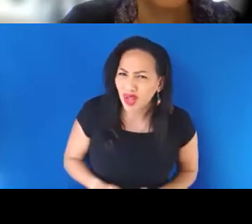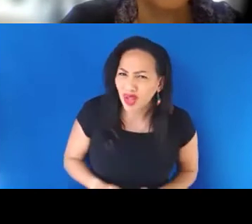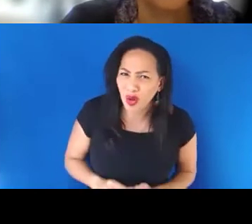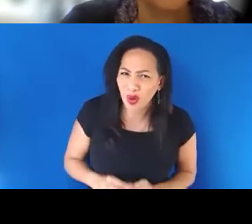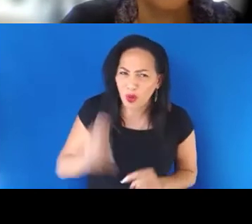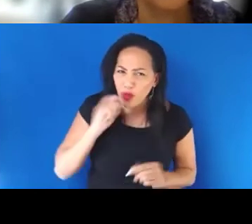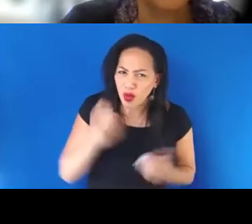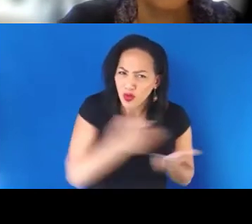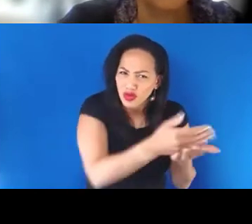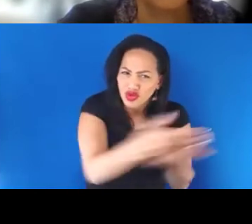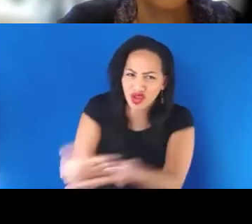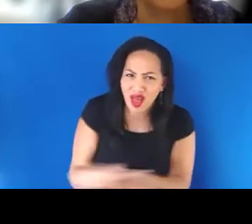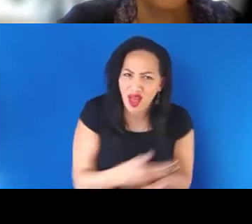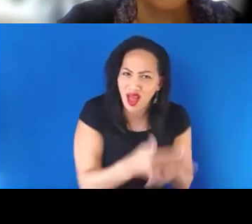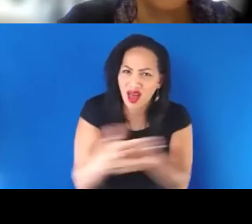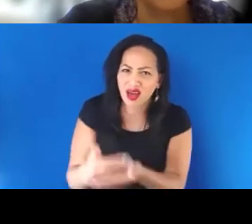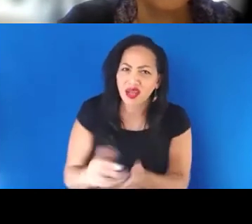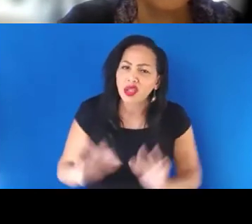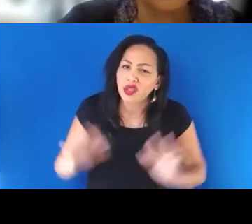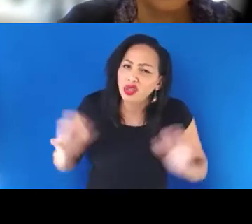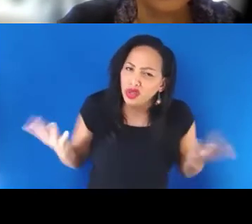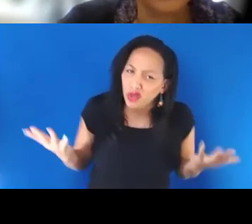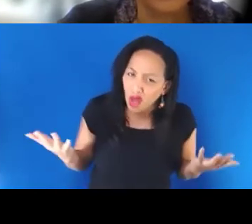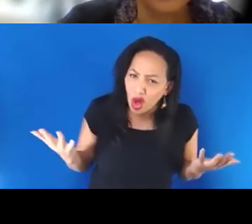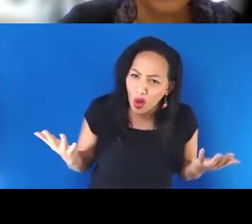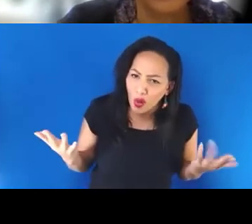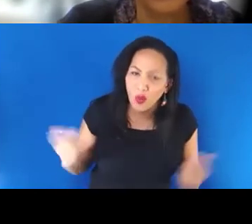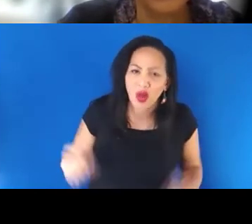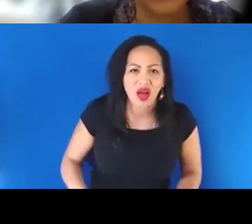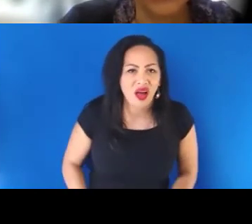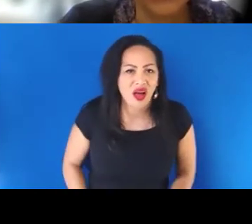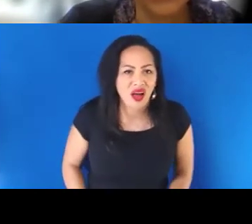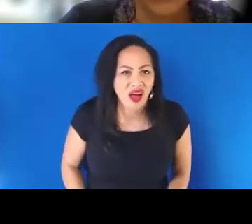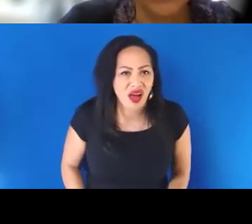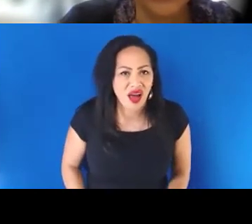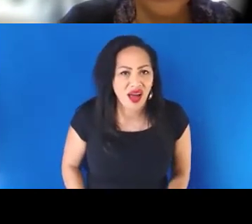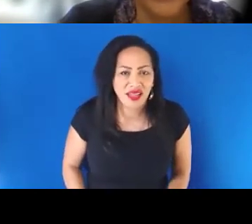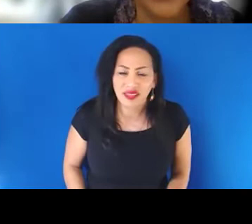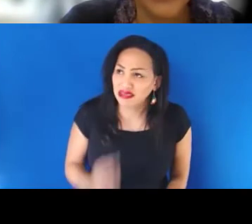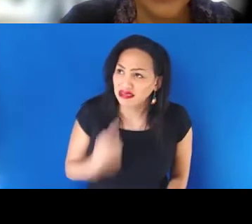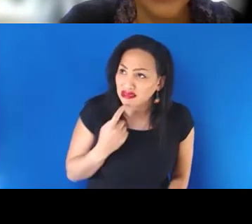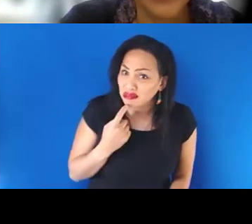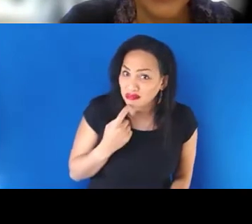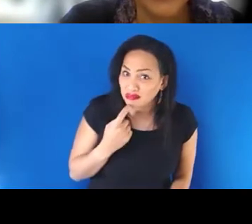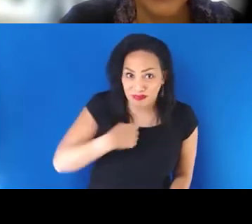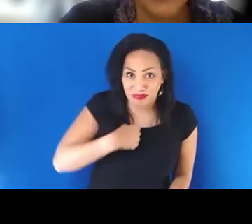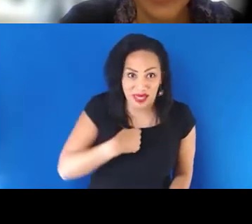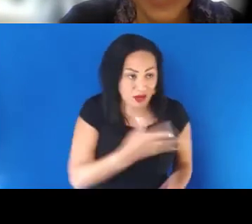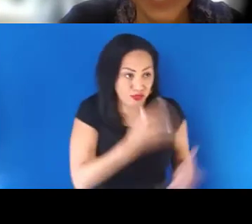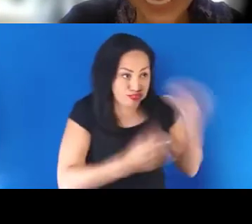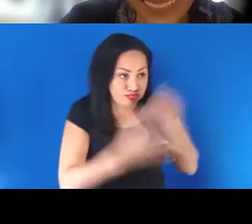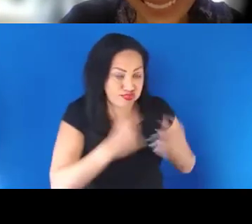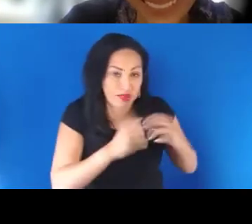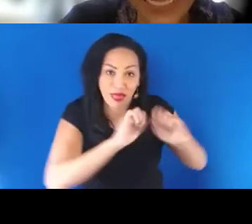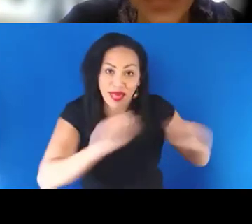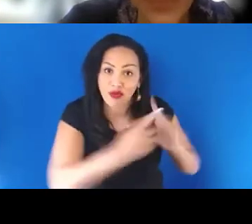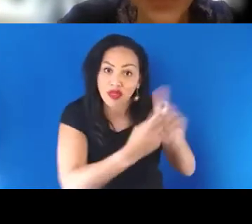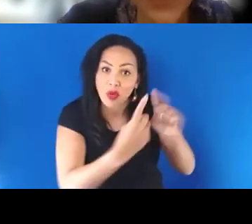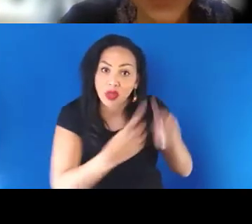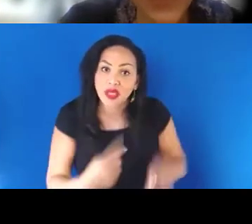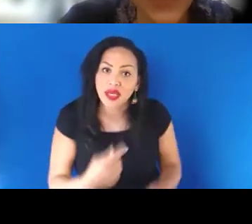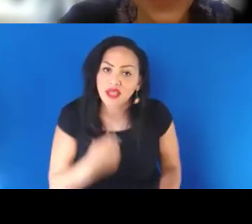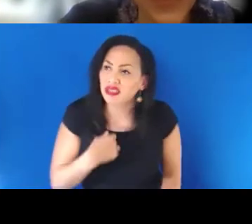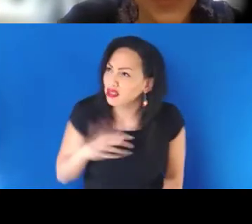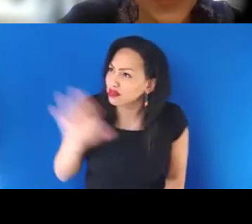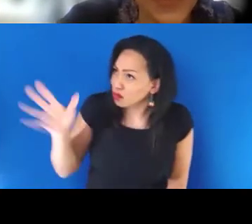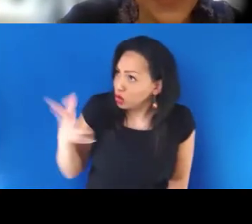my response to the agency was, do you want me to lie, cheat, and steal and tell you what's good for you and let women do what they